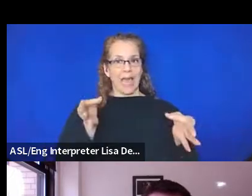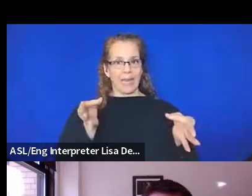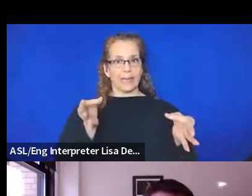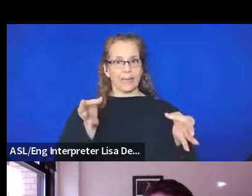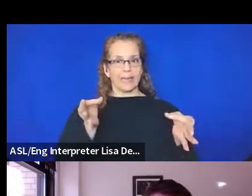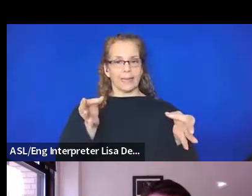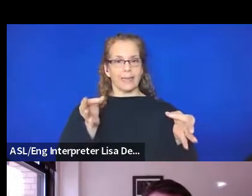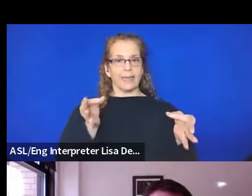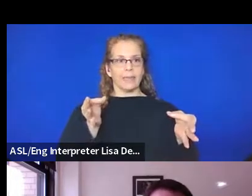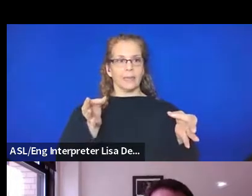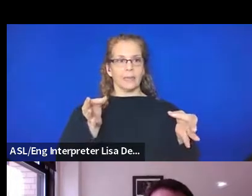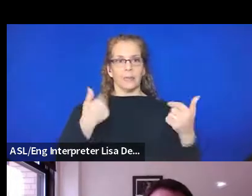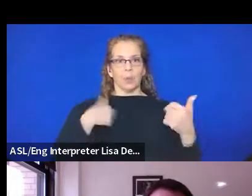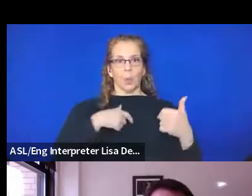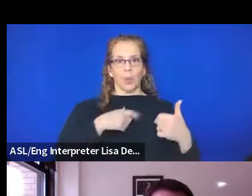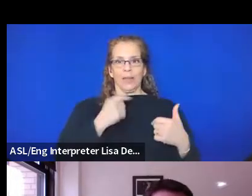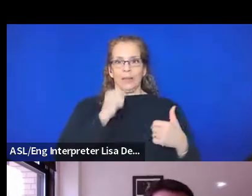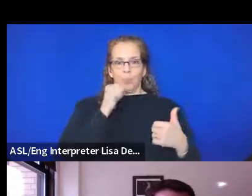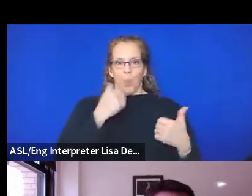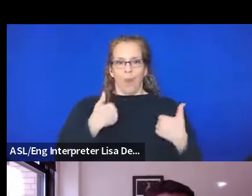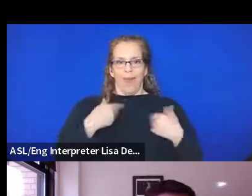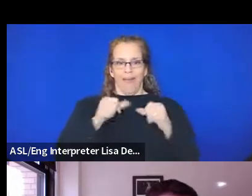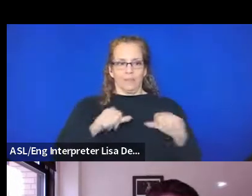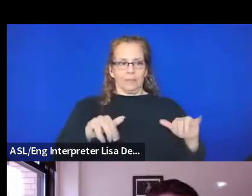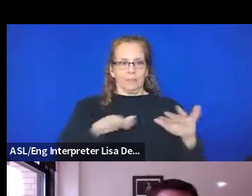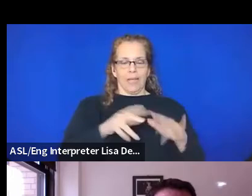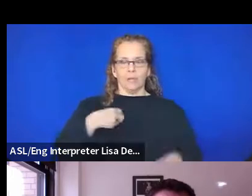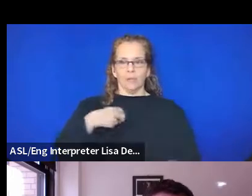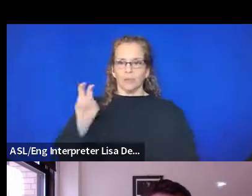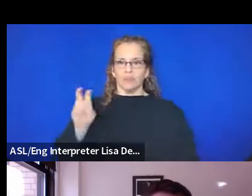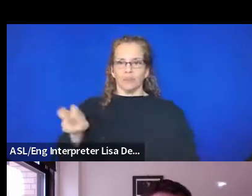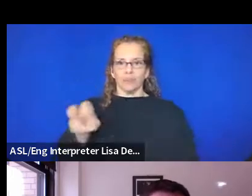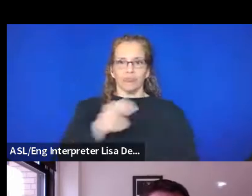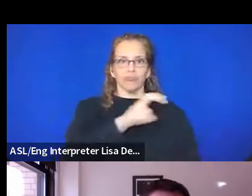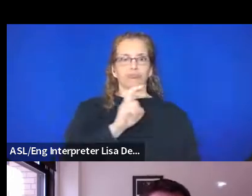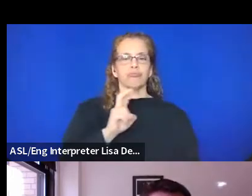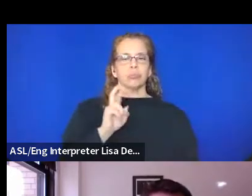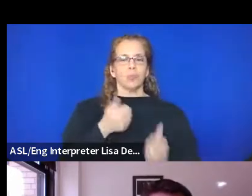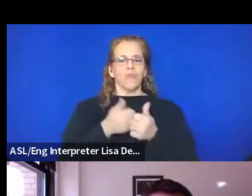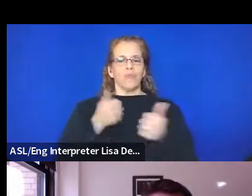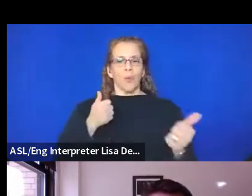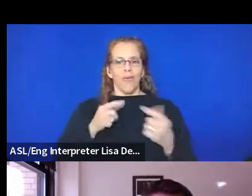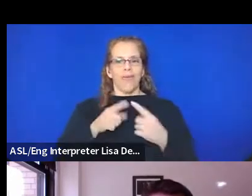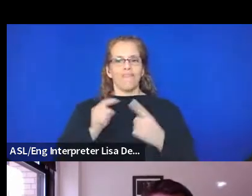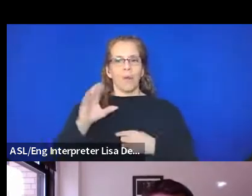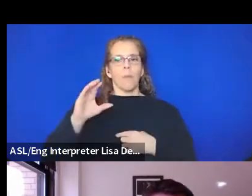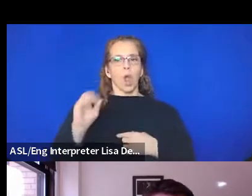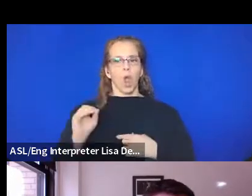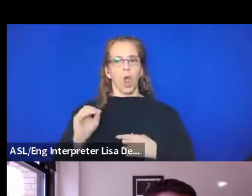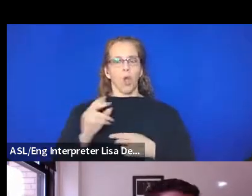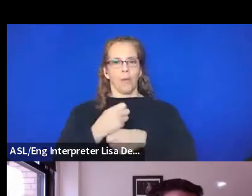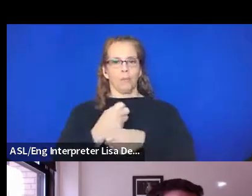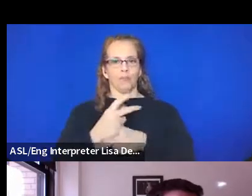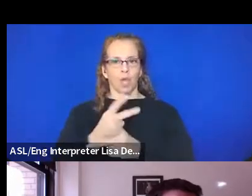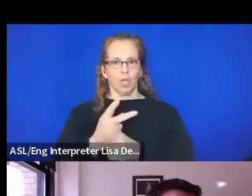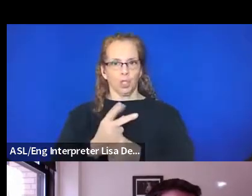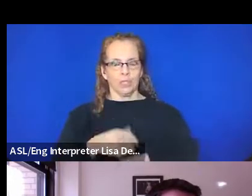without our own space to move away from things like co-productions, especially co-productions